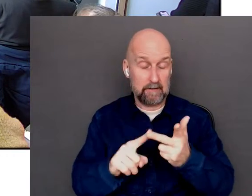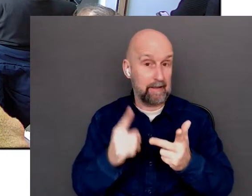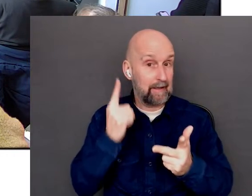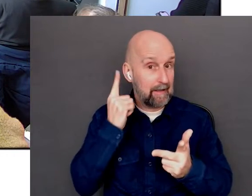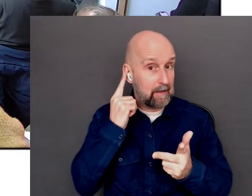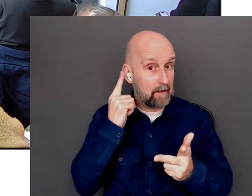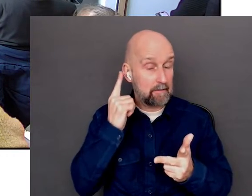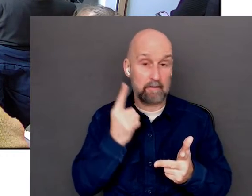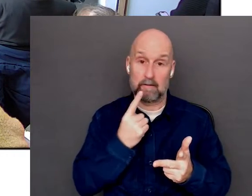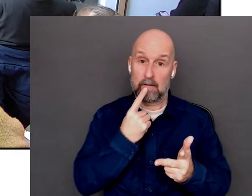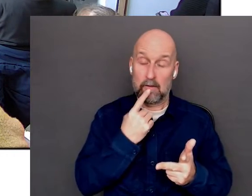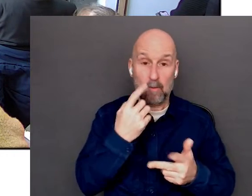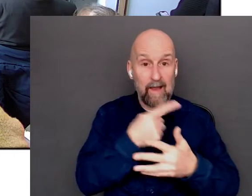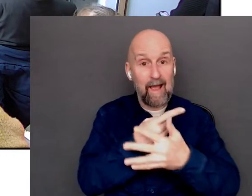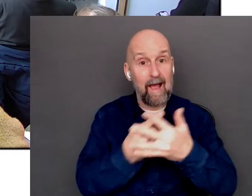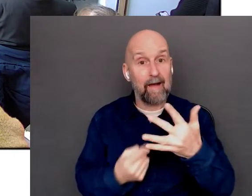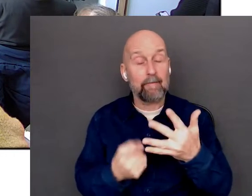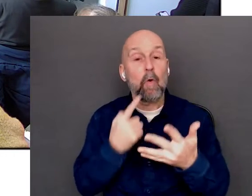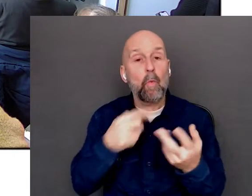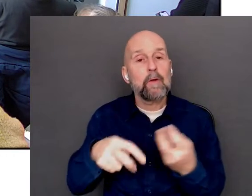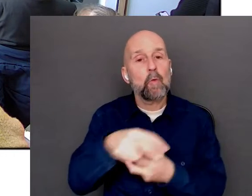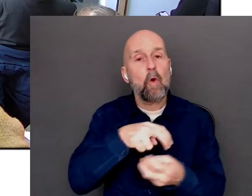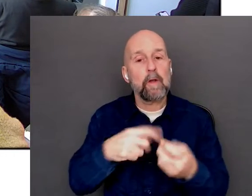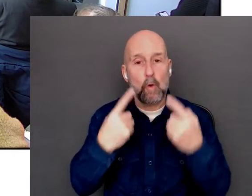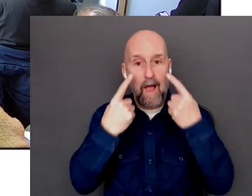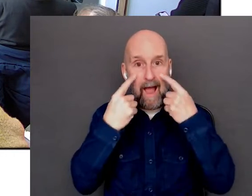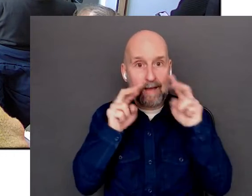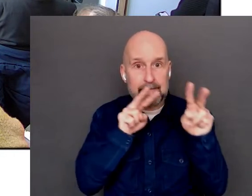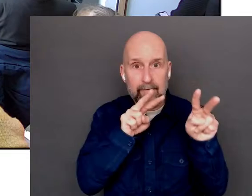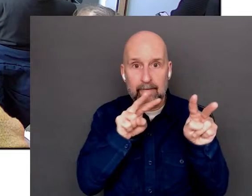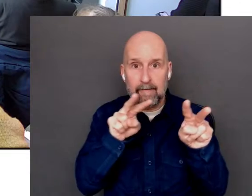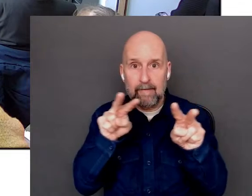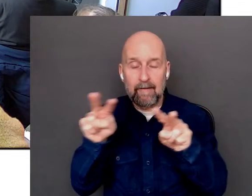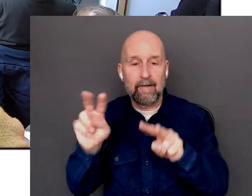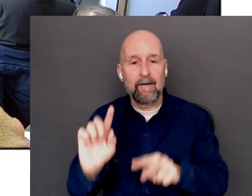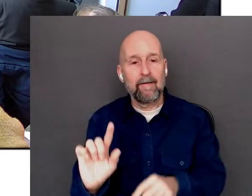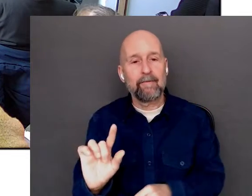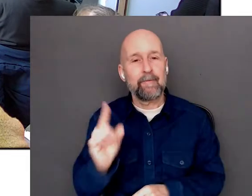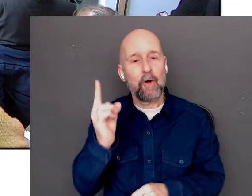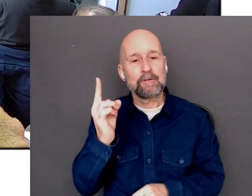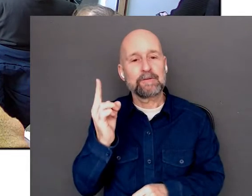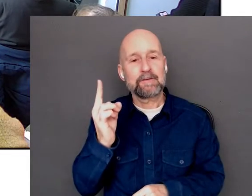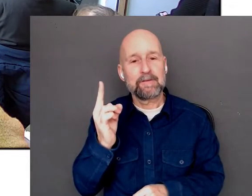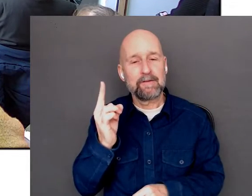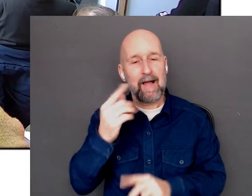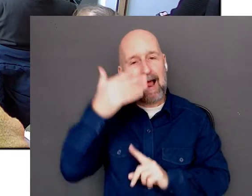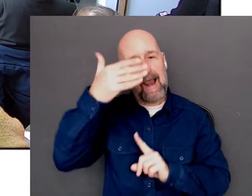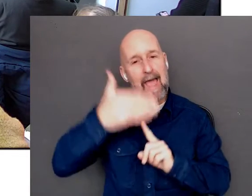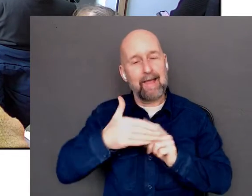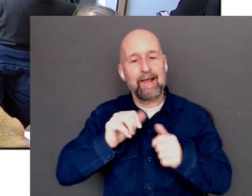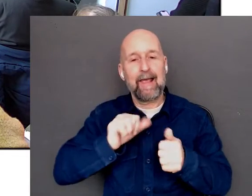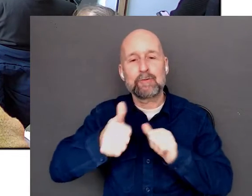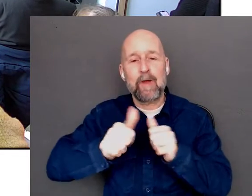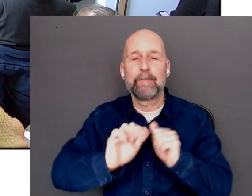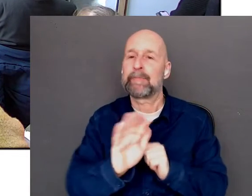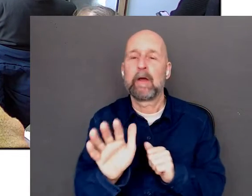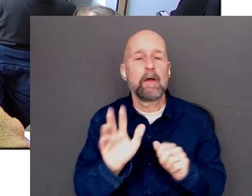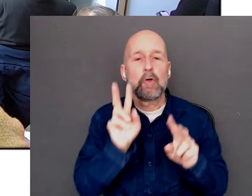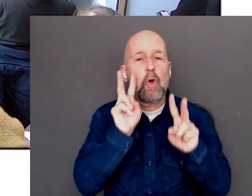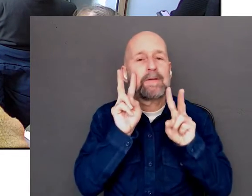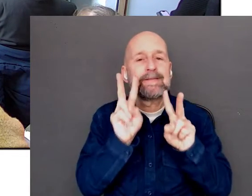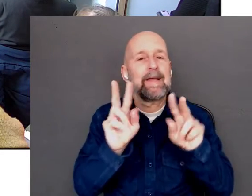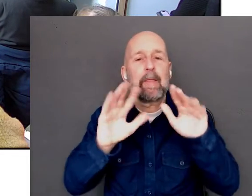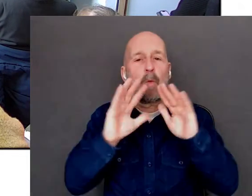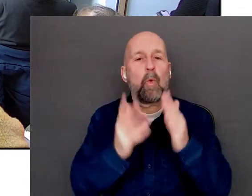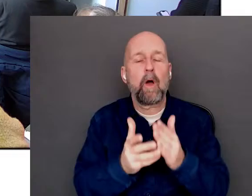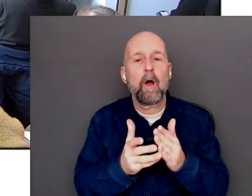the daily, when you walk around, your eyes will be kind of your first layer of not seeing the world, you know, so light